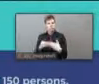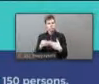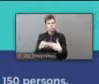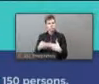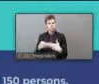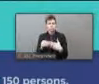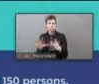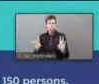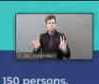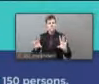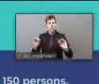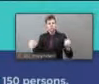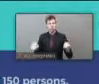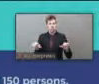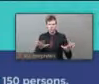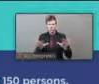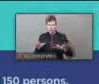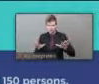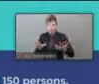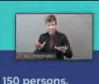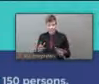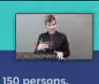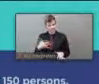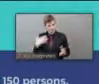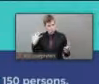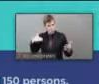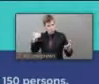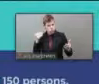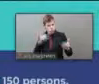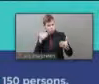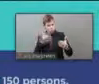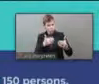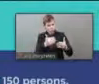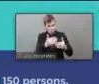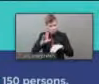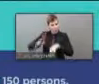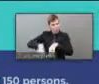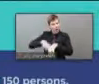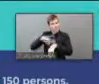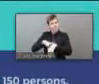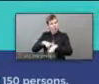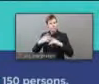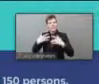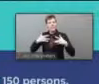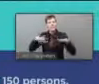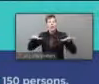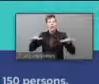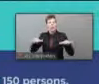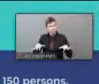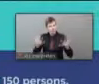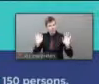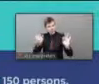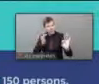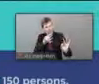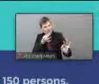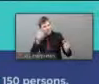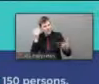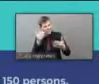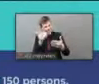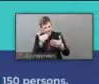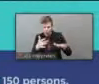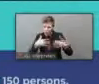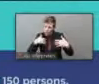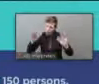normal as you can get. And I'm very excited about this turquoise level, and congratulations to the counties that are already there. Next slide.